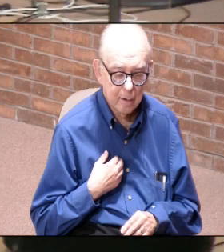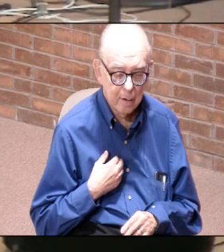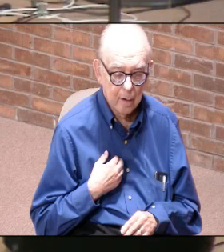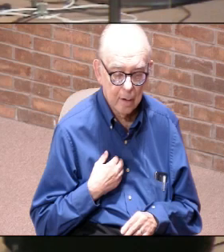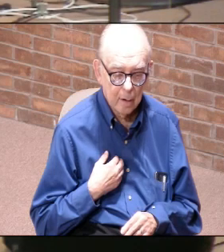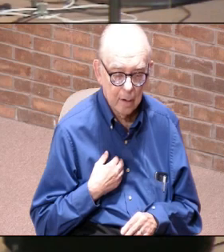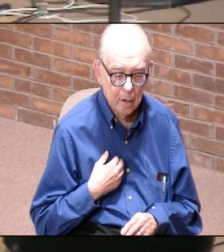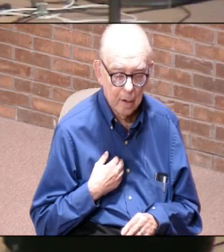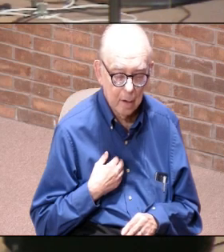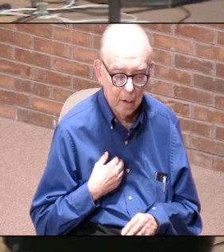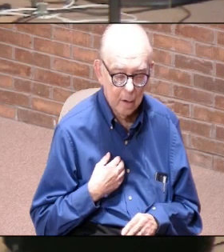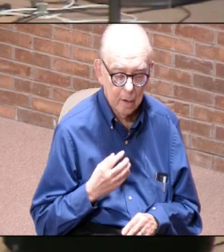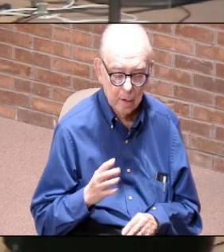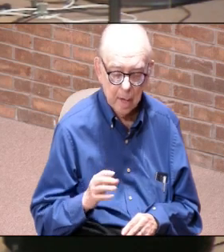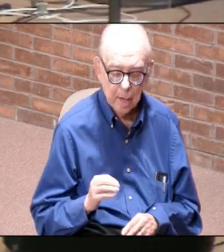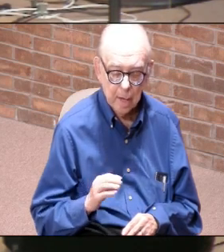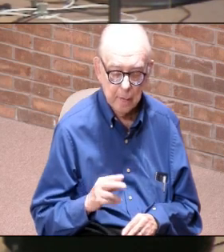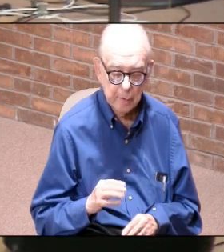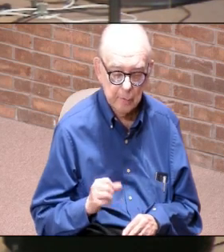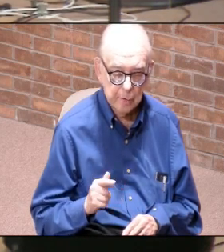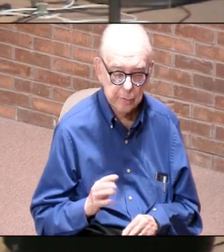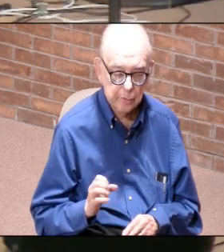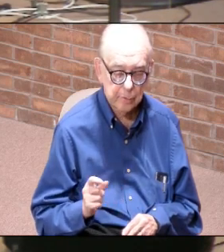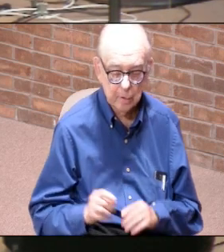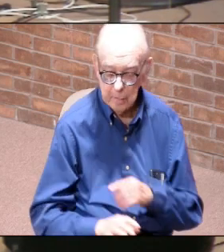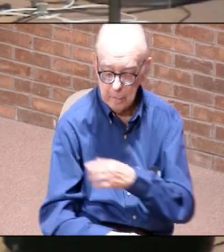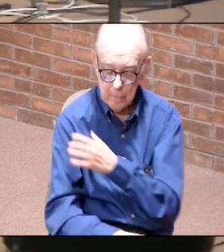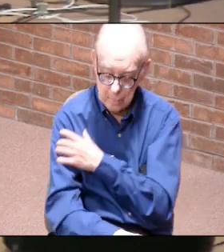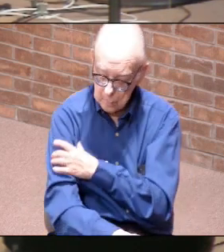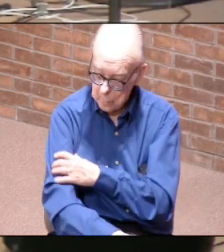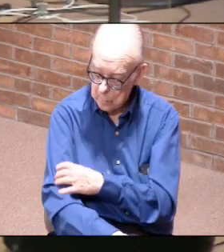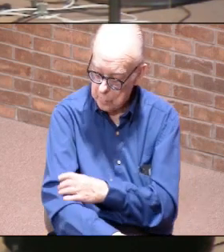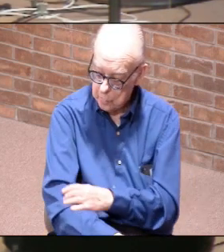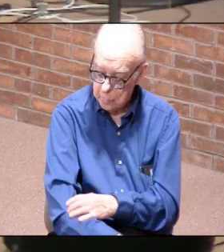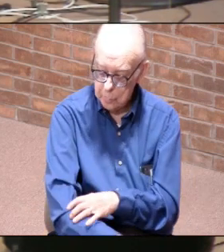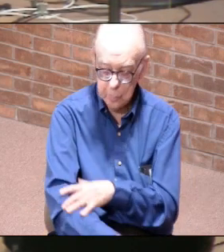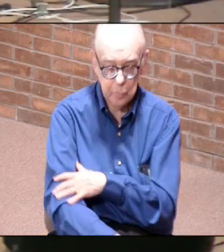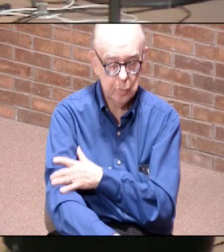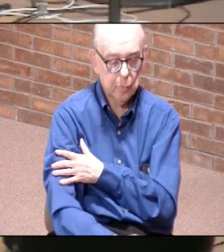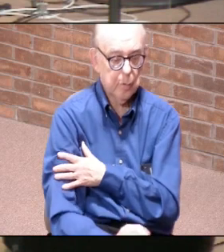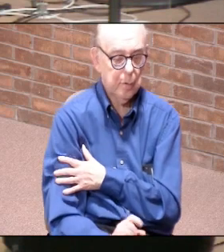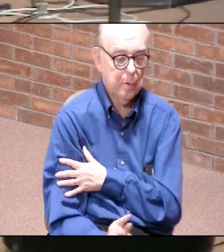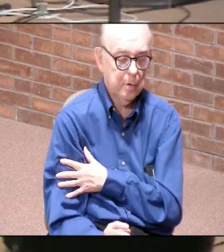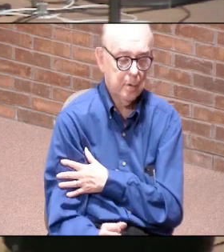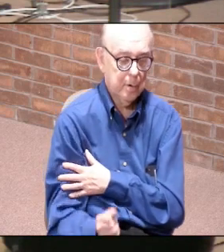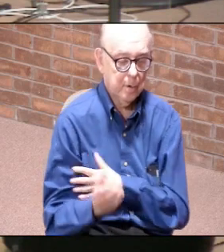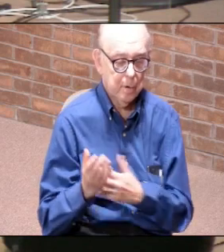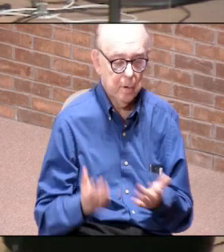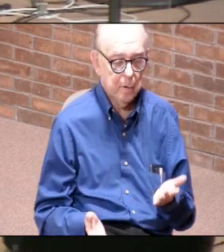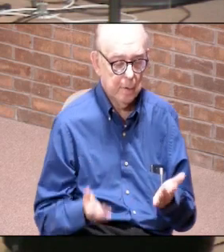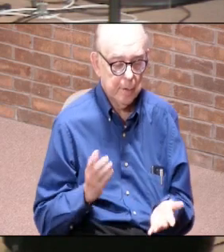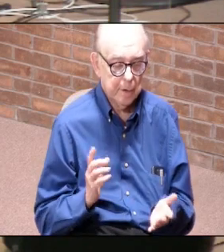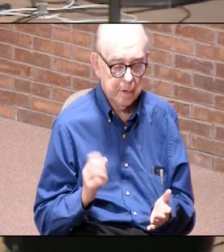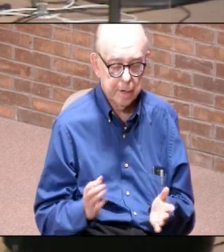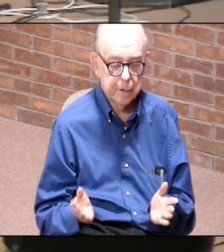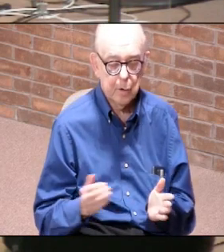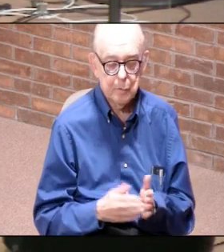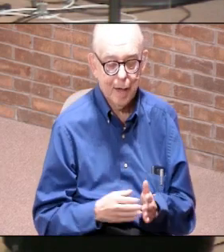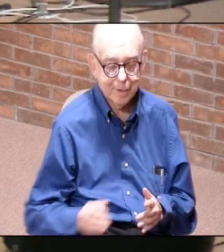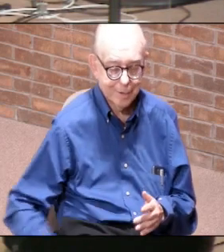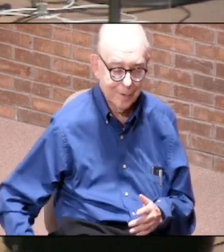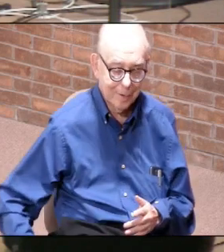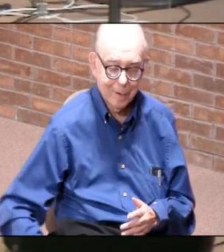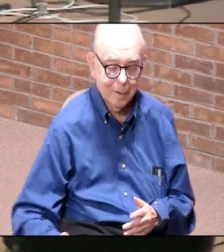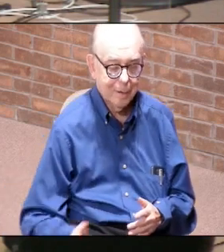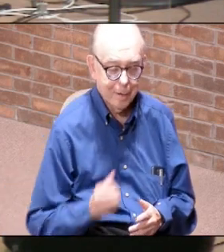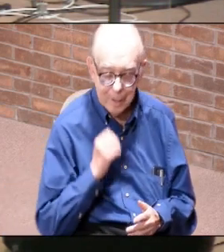they had some muscles on their arms. And I'm thinking, maybe I need to go back to bowling.